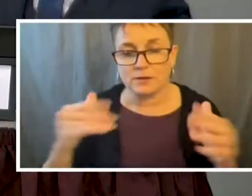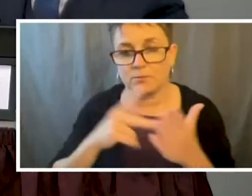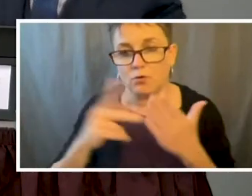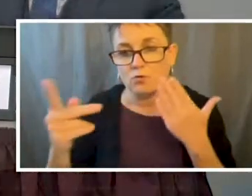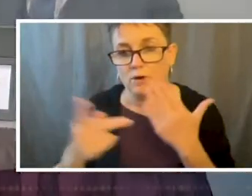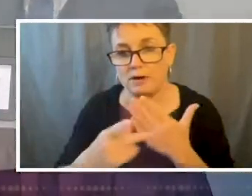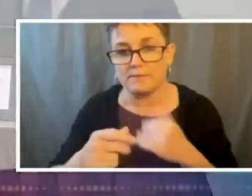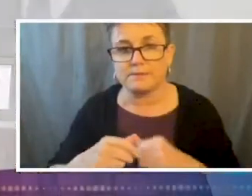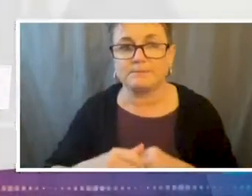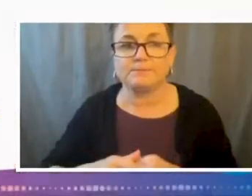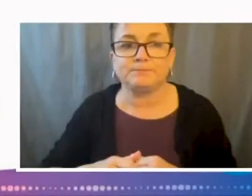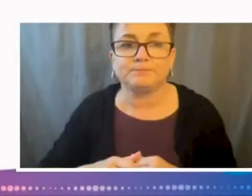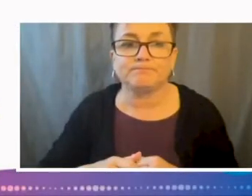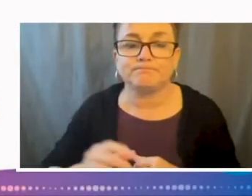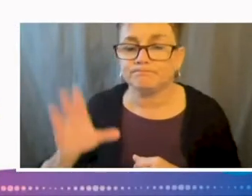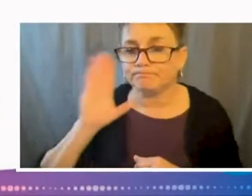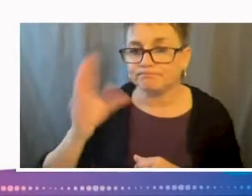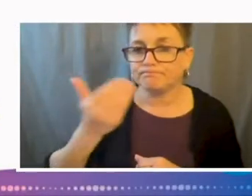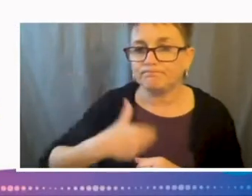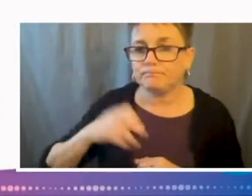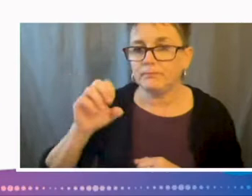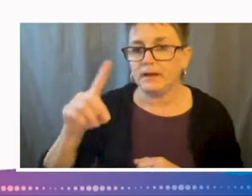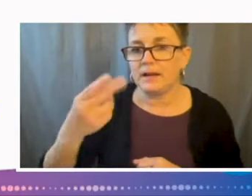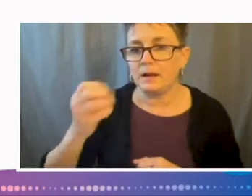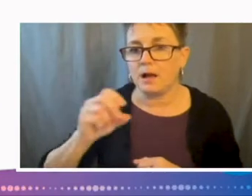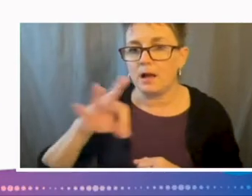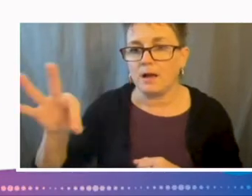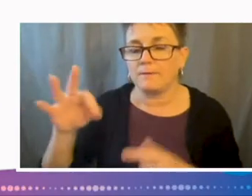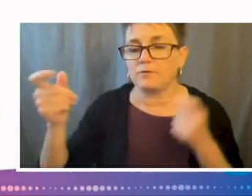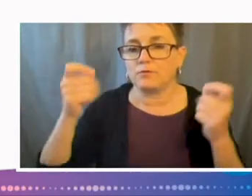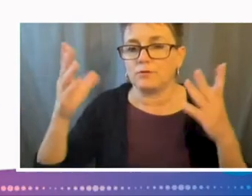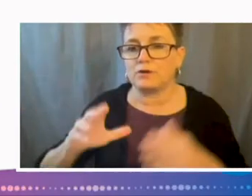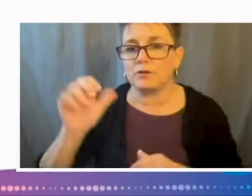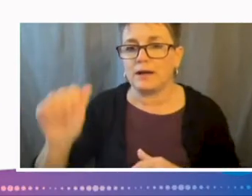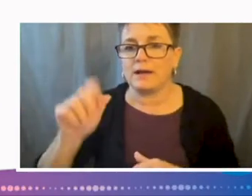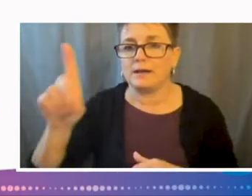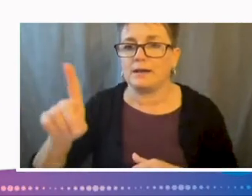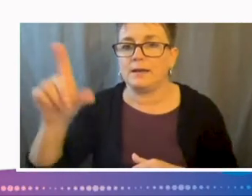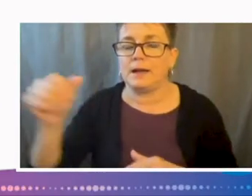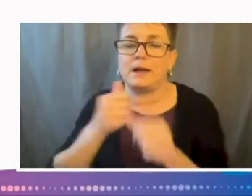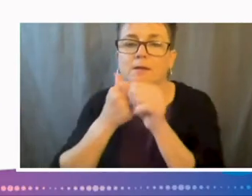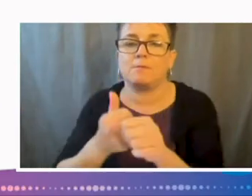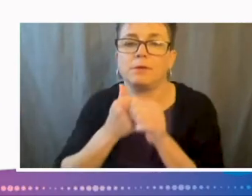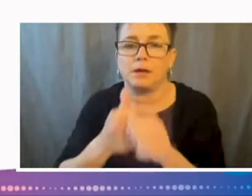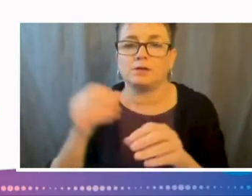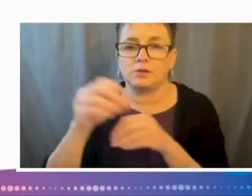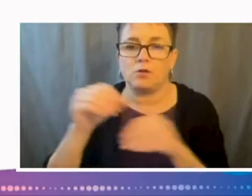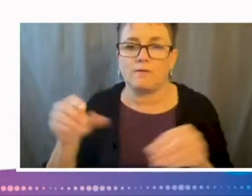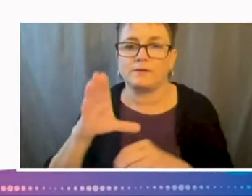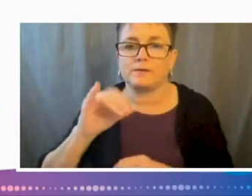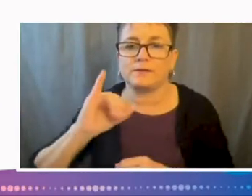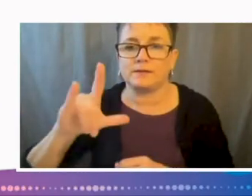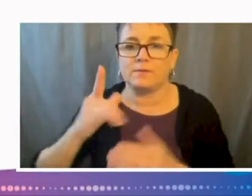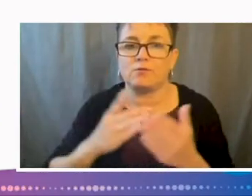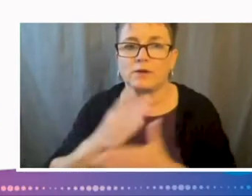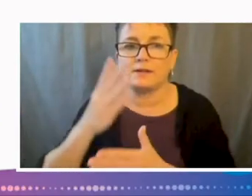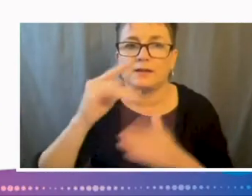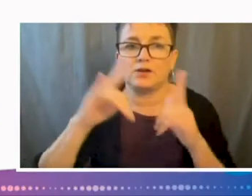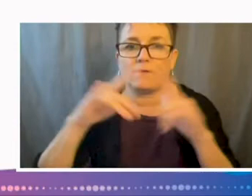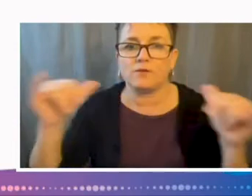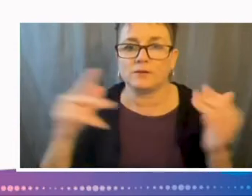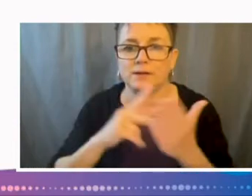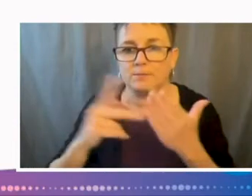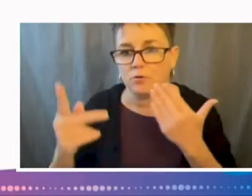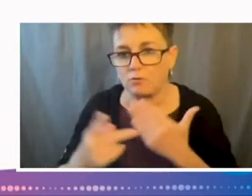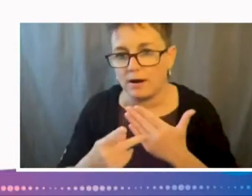Hello. My name is Ed Hoff. I'm the Director of ADA Compliance in the Office of Civil Rights and Diversity Programs. And before we talk